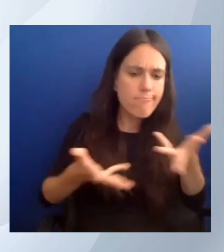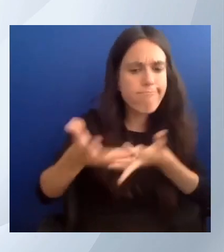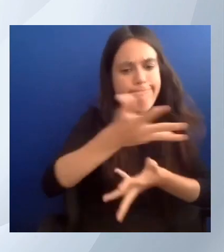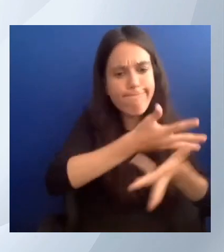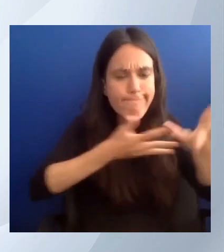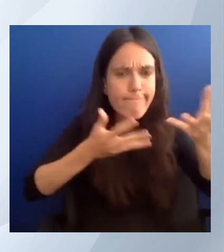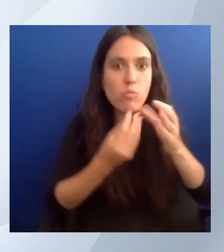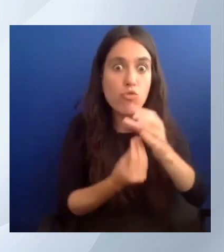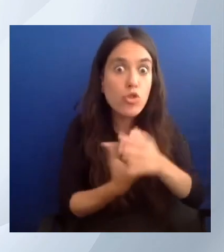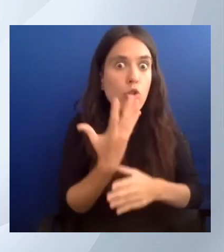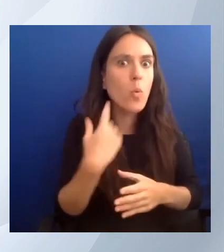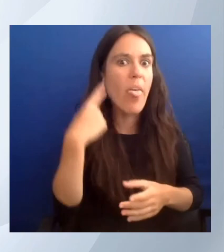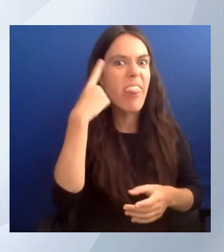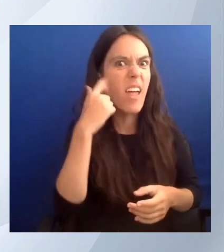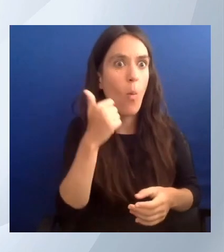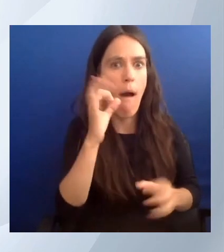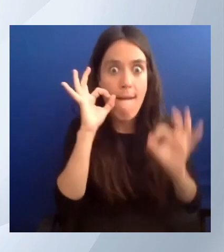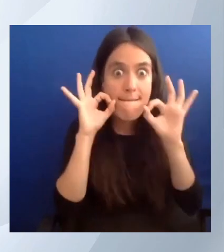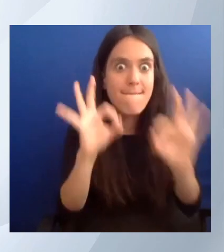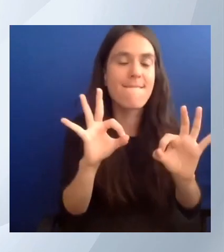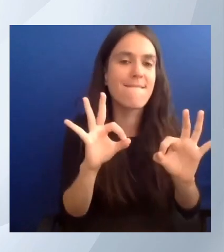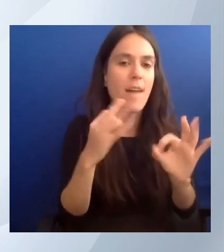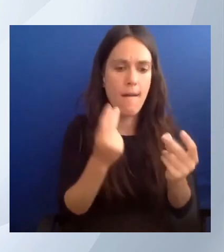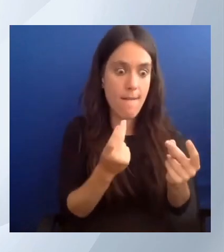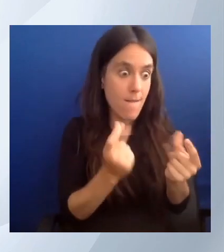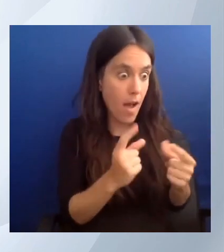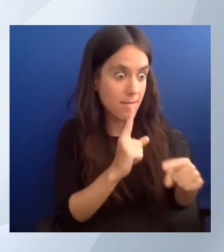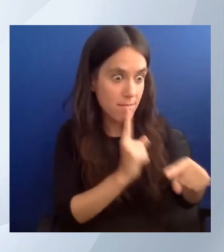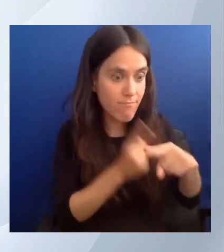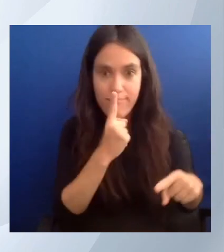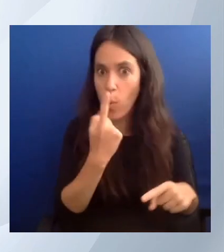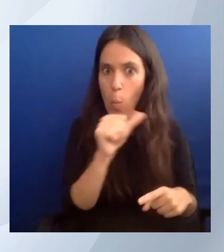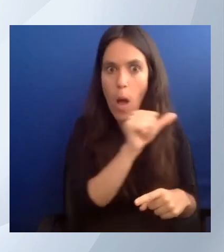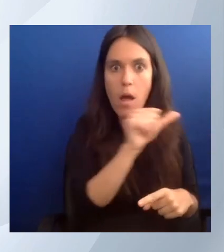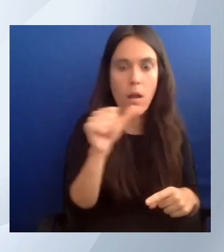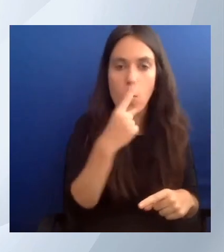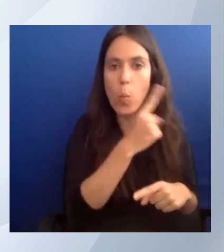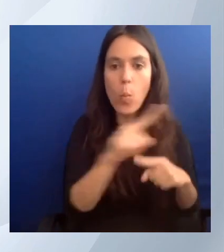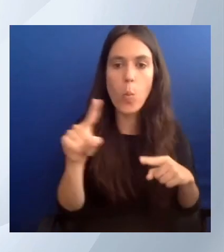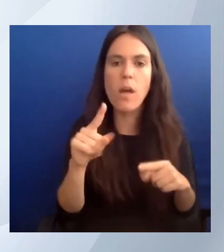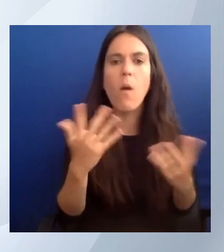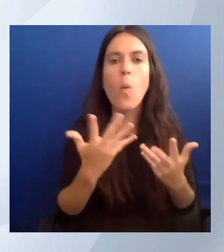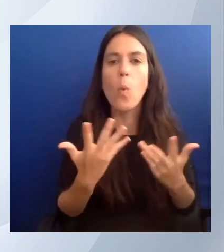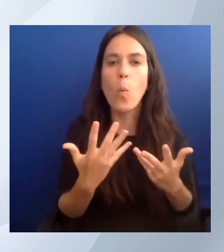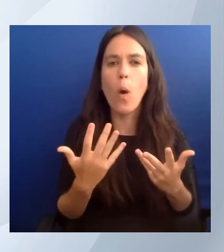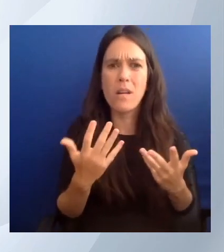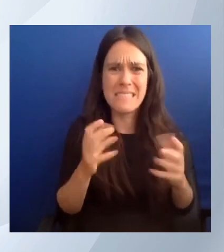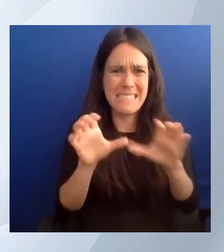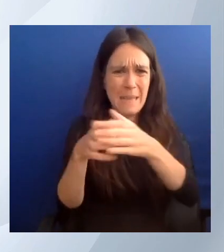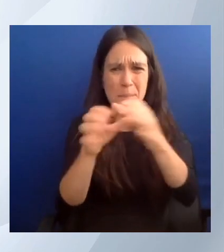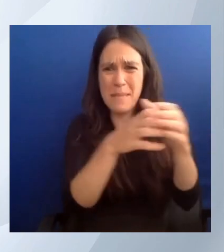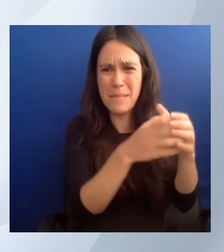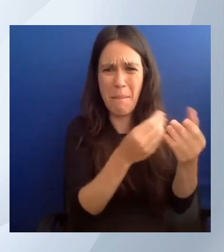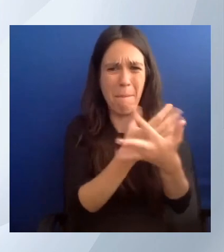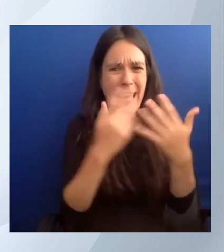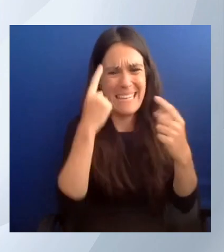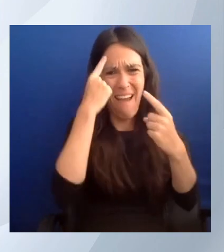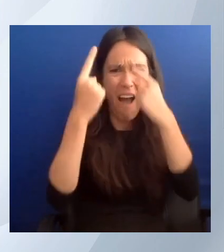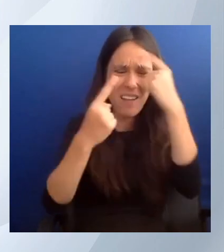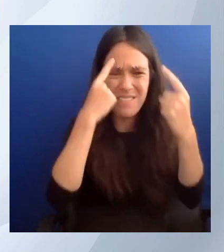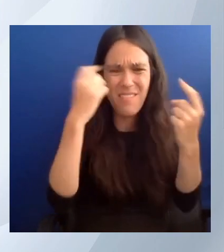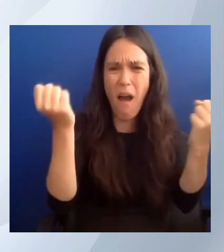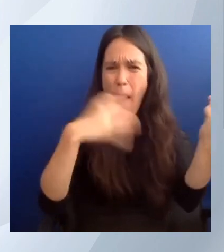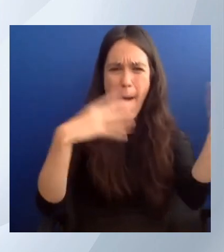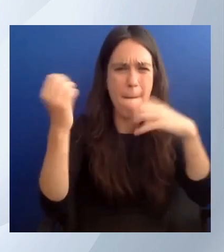would be really cool that we can quickly produce inside of a week? And all the teams came up with so many different ideas. Oh, great. I say